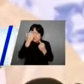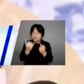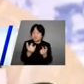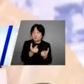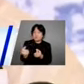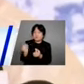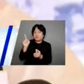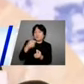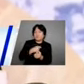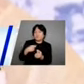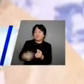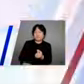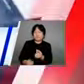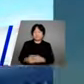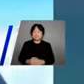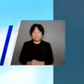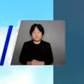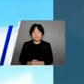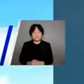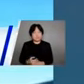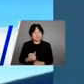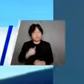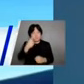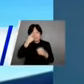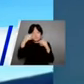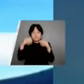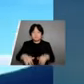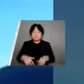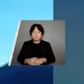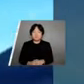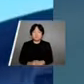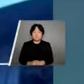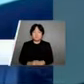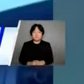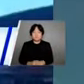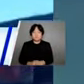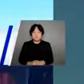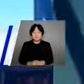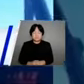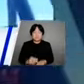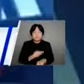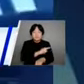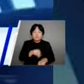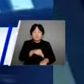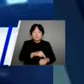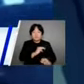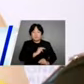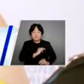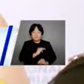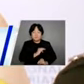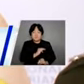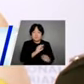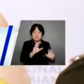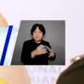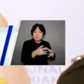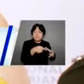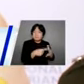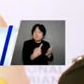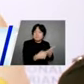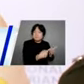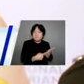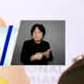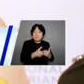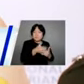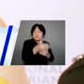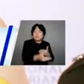It certainly took us by surprise. Pag-uusapan naman ng National Maritime Council ang susunod na hakbang nito. All they have on their side